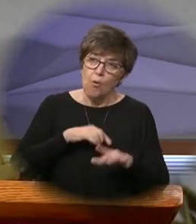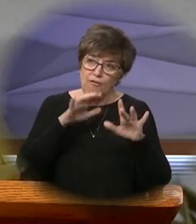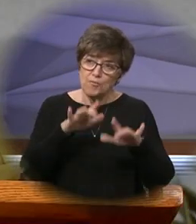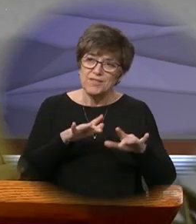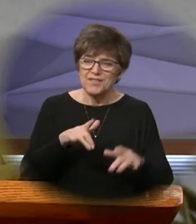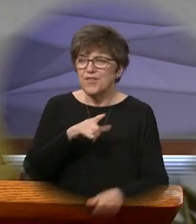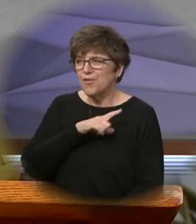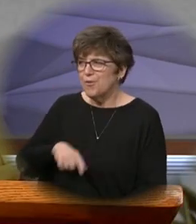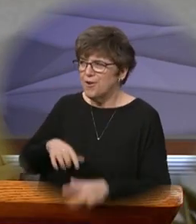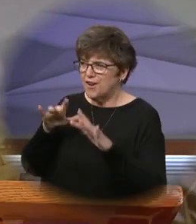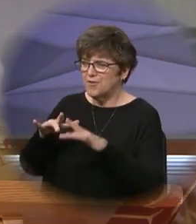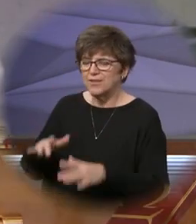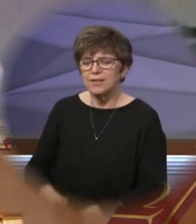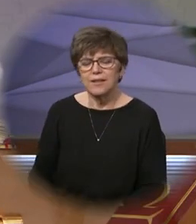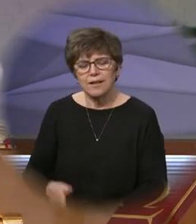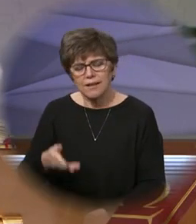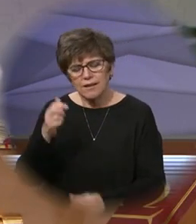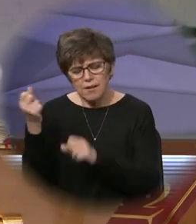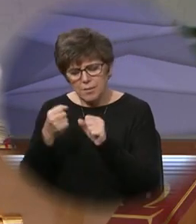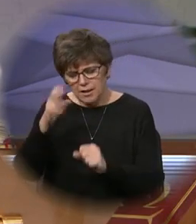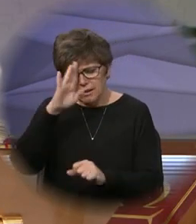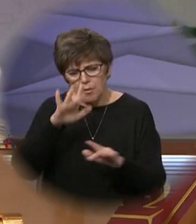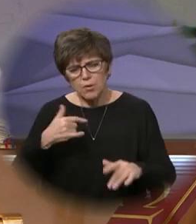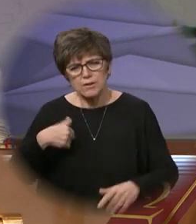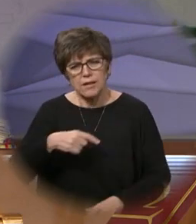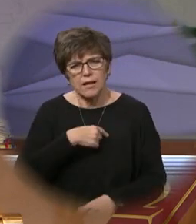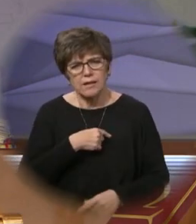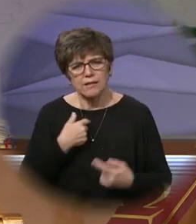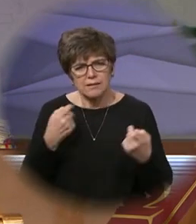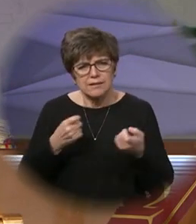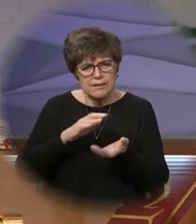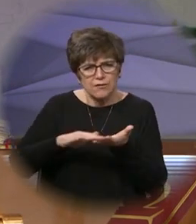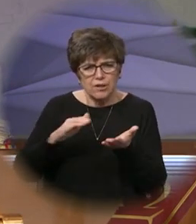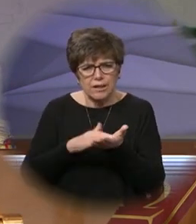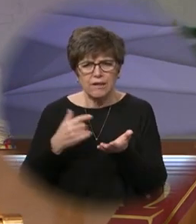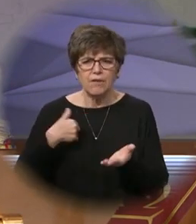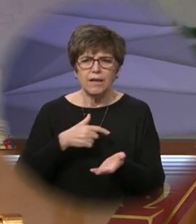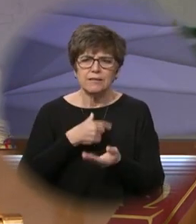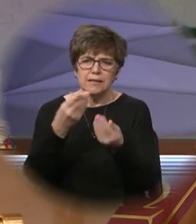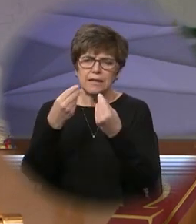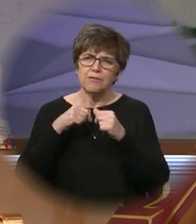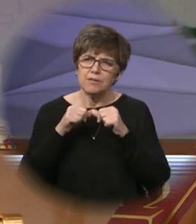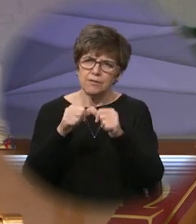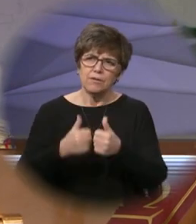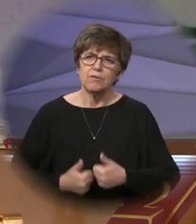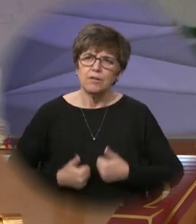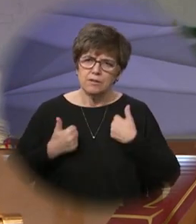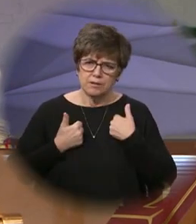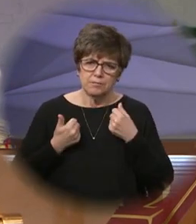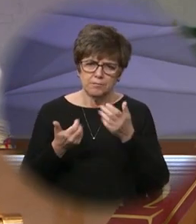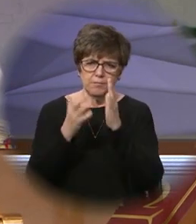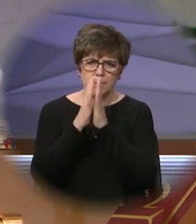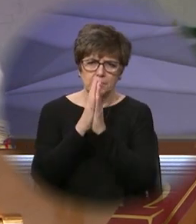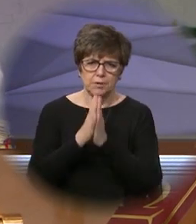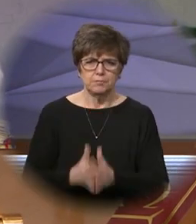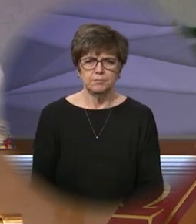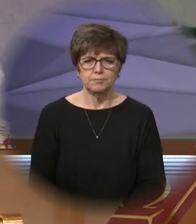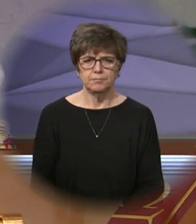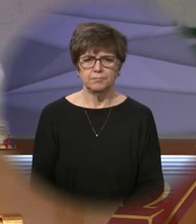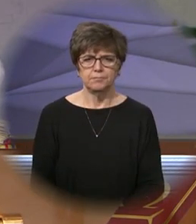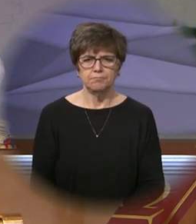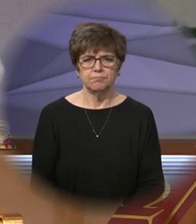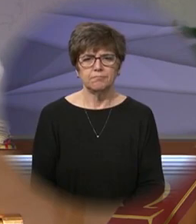Lord, have mercy. And may Almighty God have mercy on us, forgive us from our sins, and bring us to life everlasting.